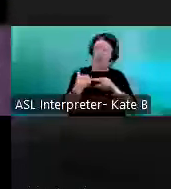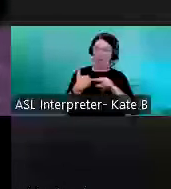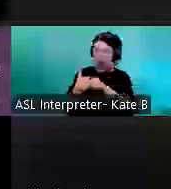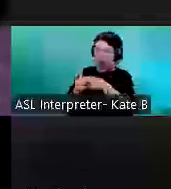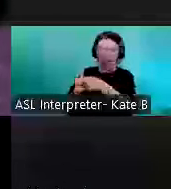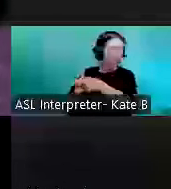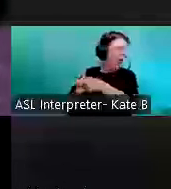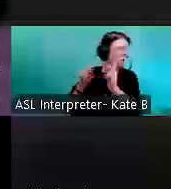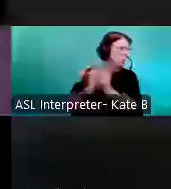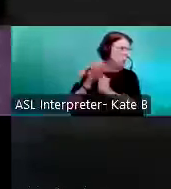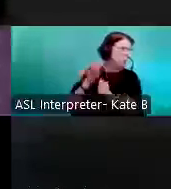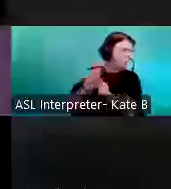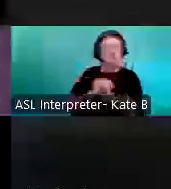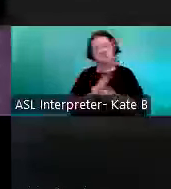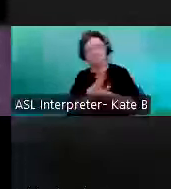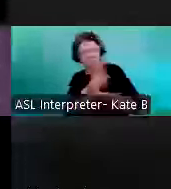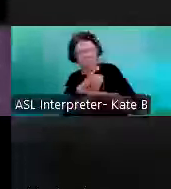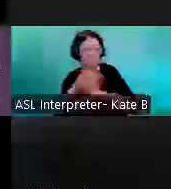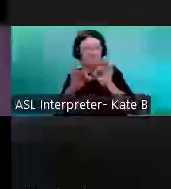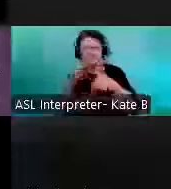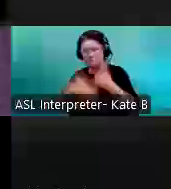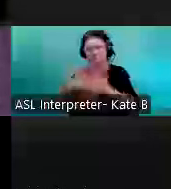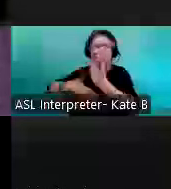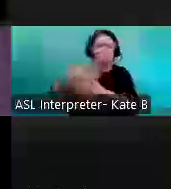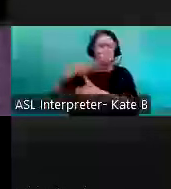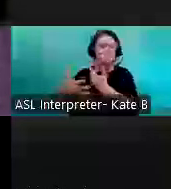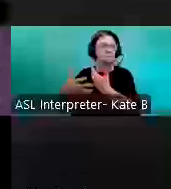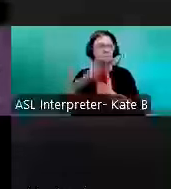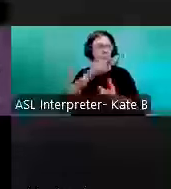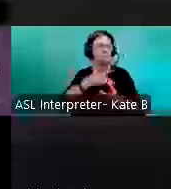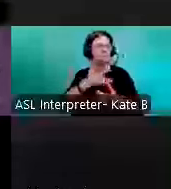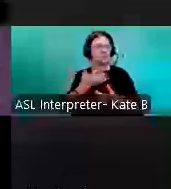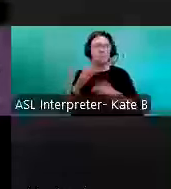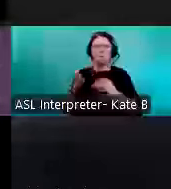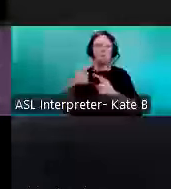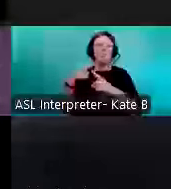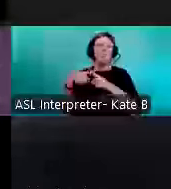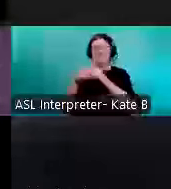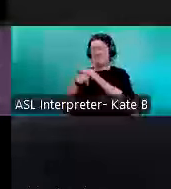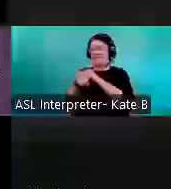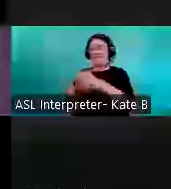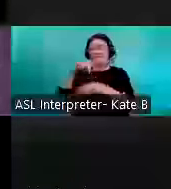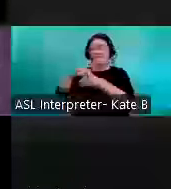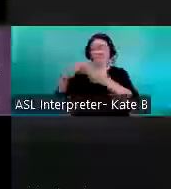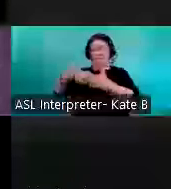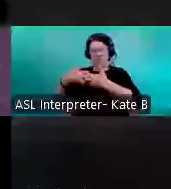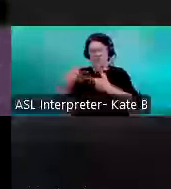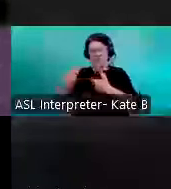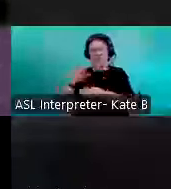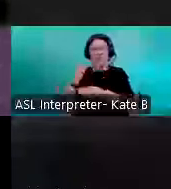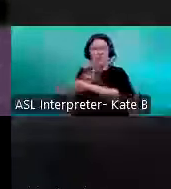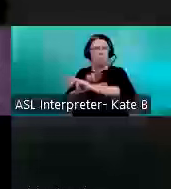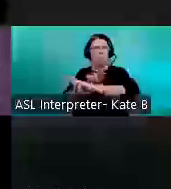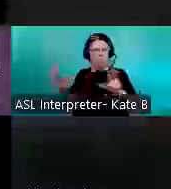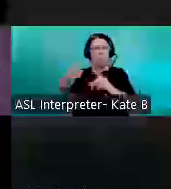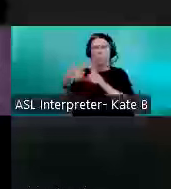disabilities feel welcome. Make sure that the accessible voting machine is used, and that your fellow poll workers are